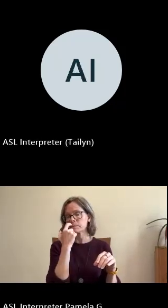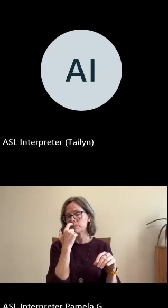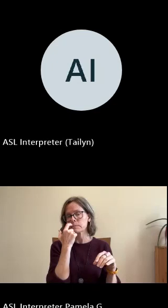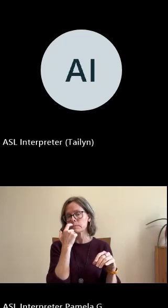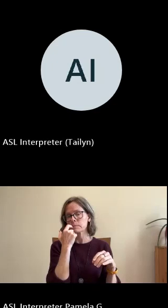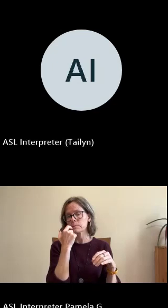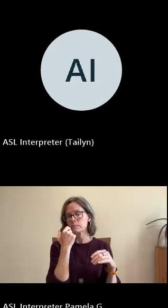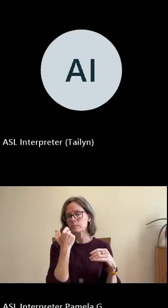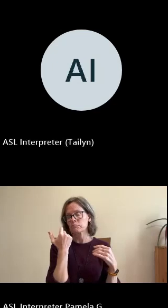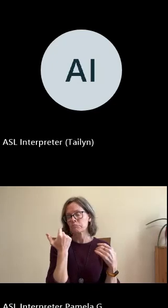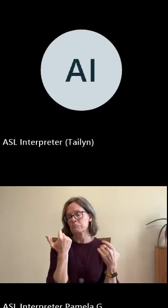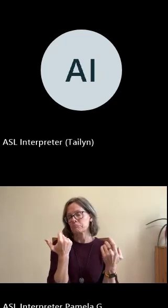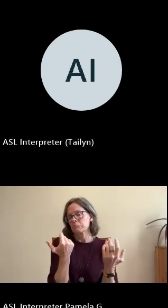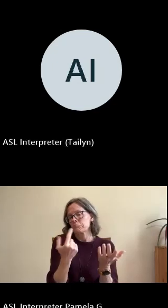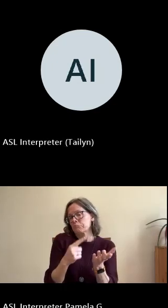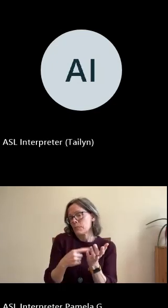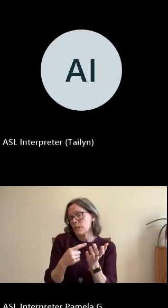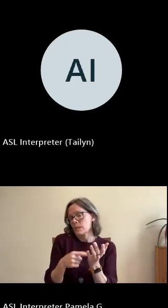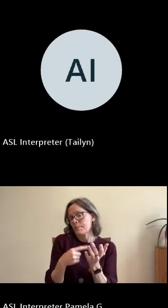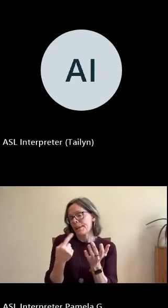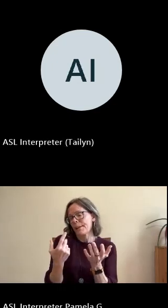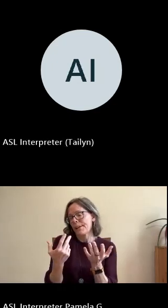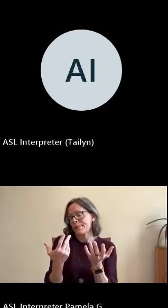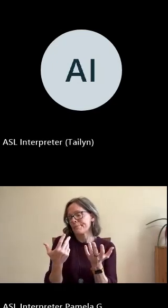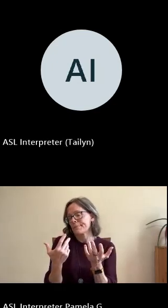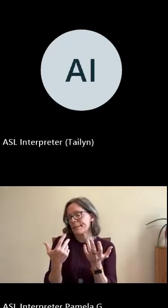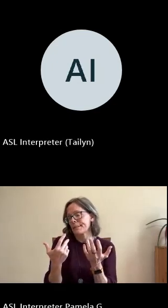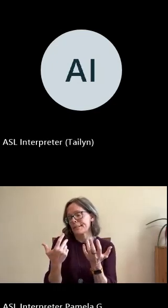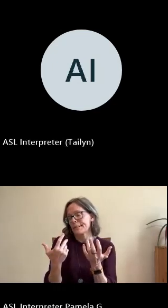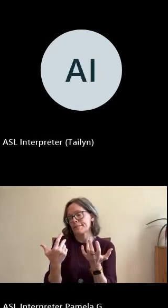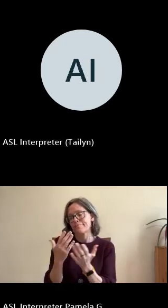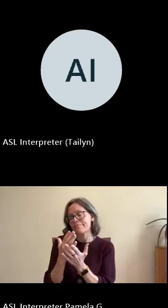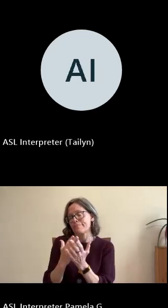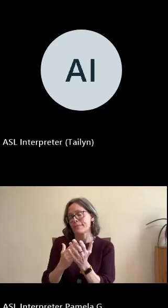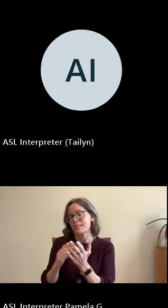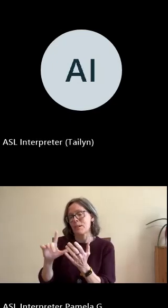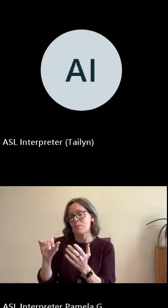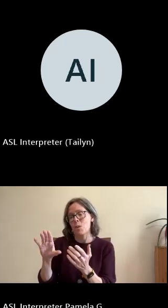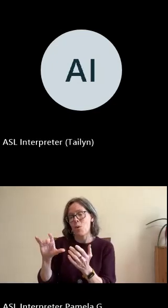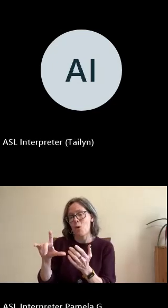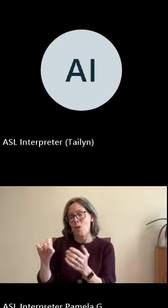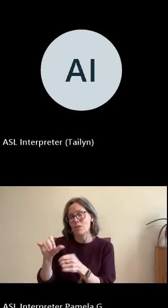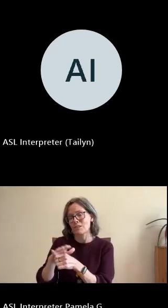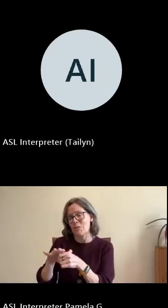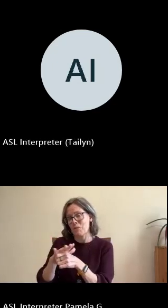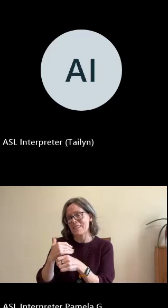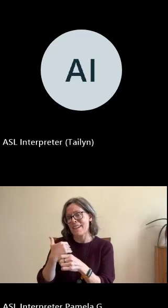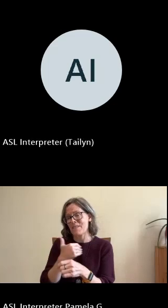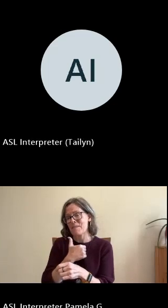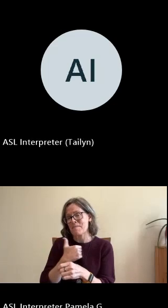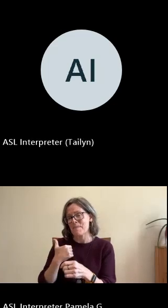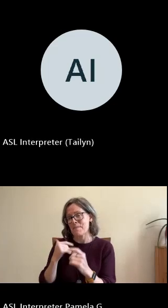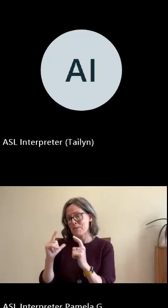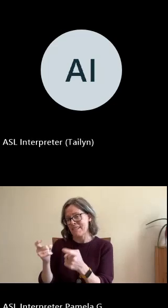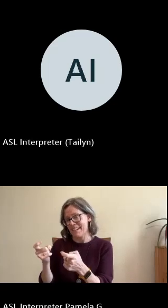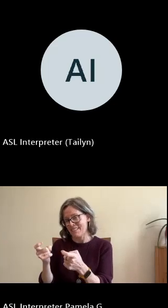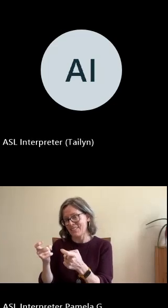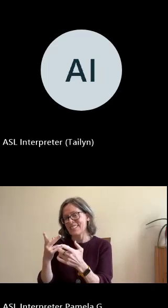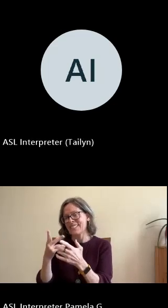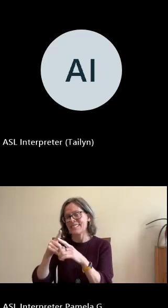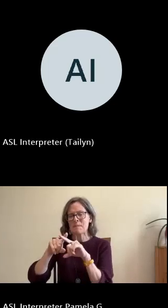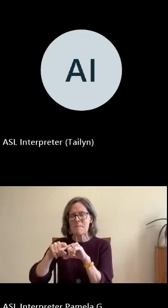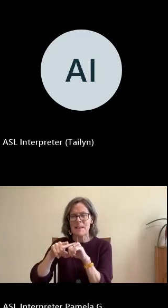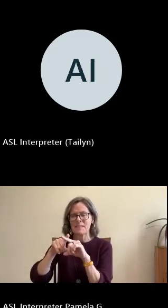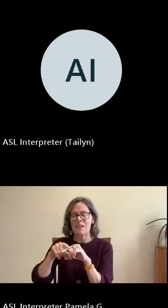some locals there's like a membership gift. I know we do t-shirts, but depends on the local, but you'll probably hear